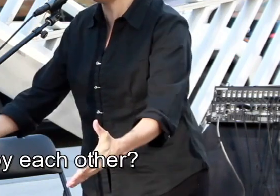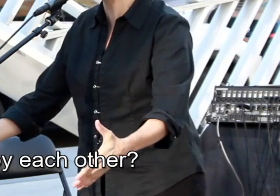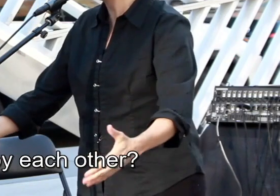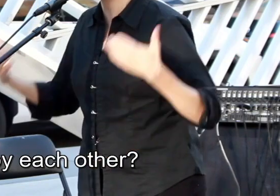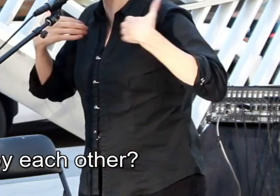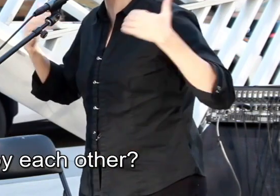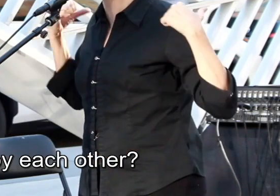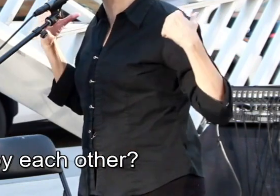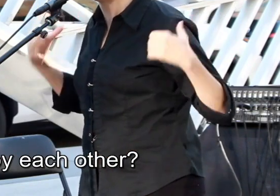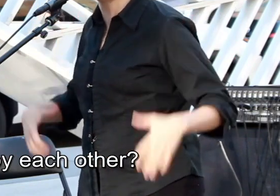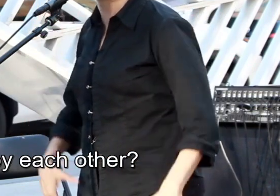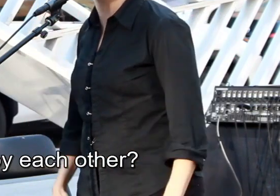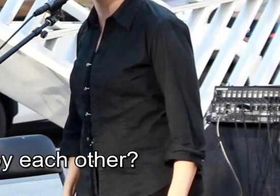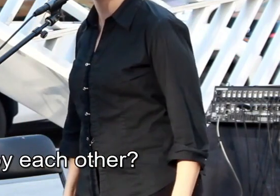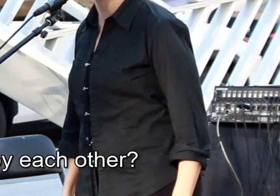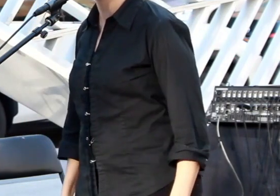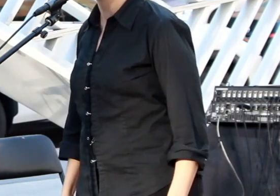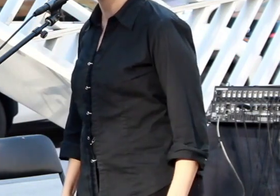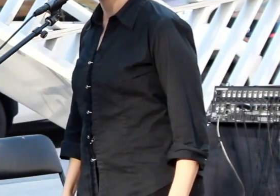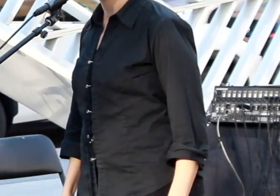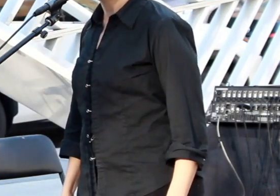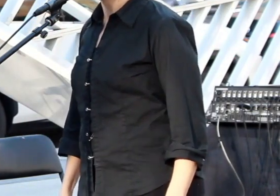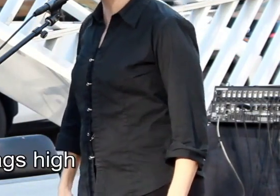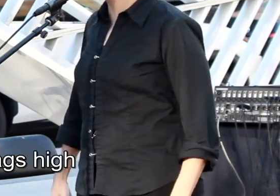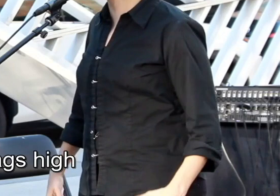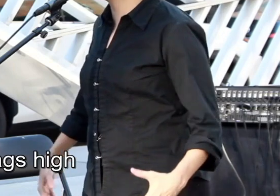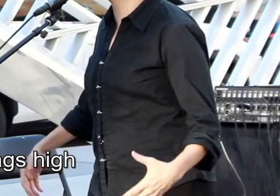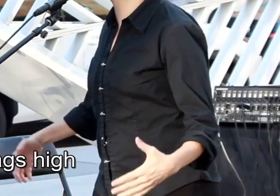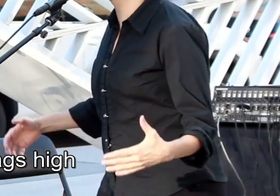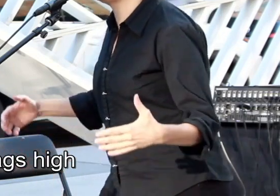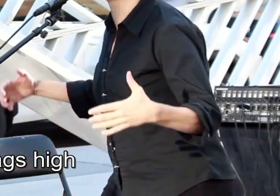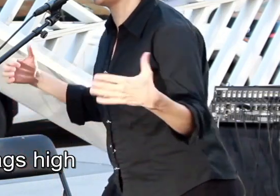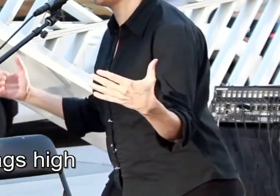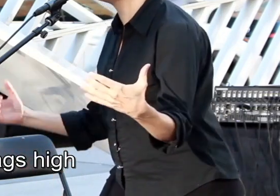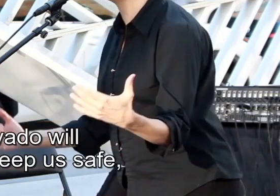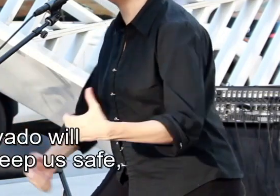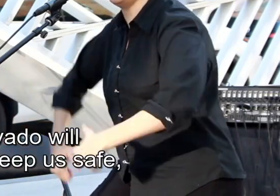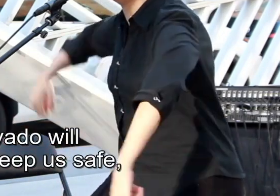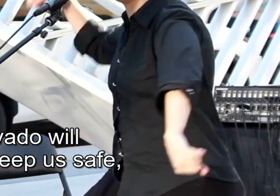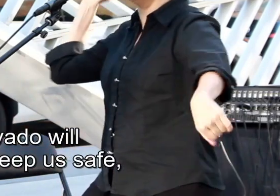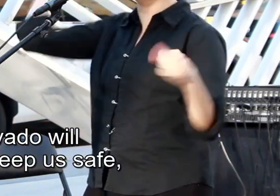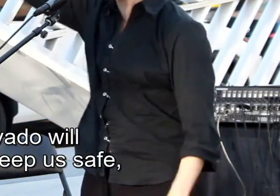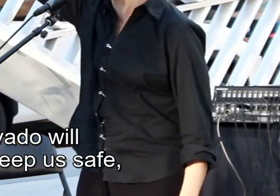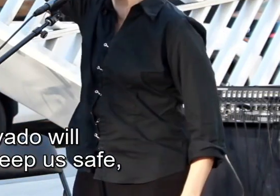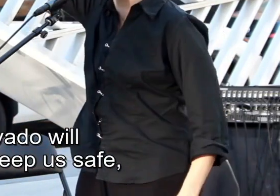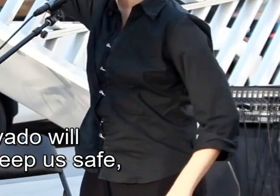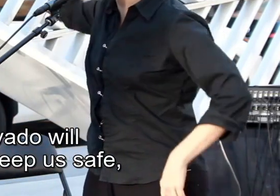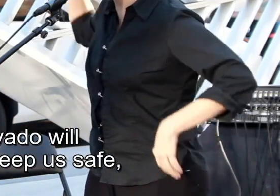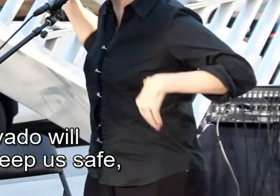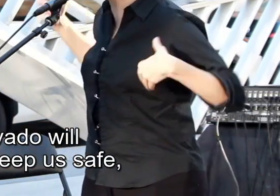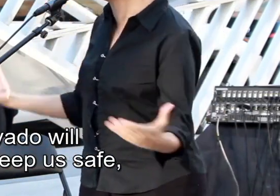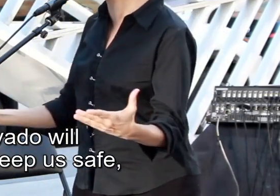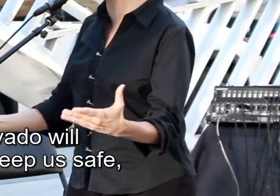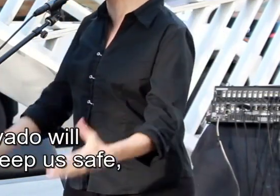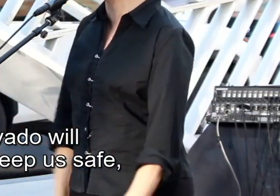You wait while we destroy each other. Shall we fly our flags high and hope that bravado